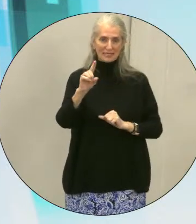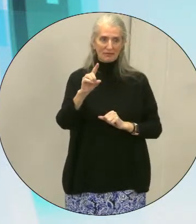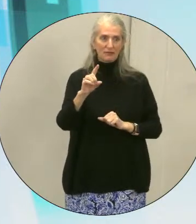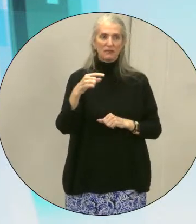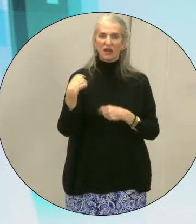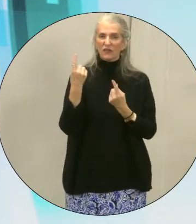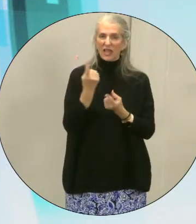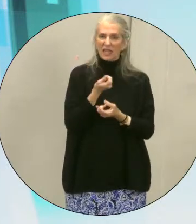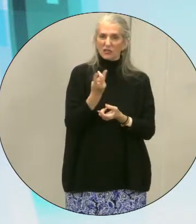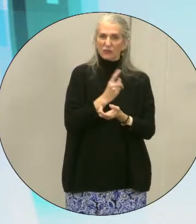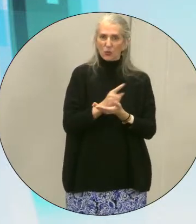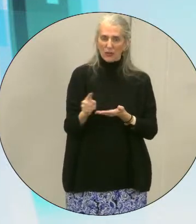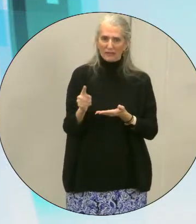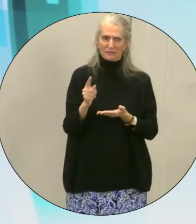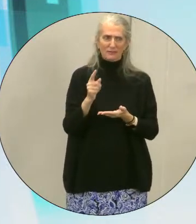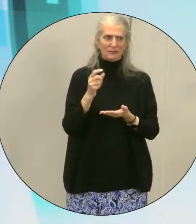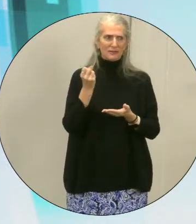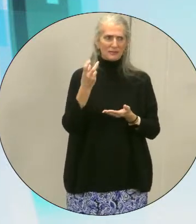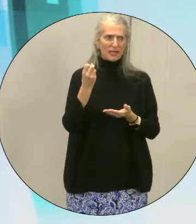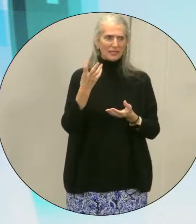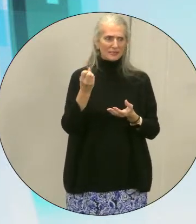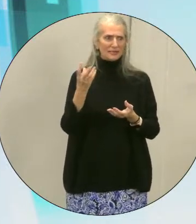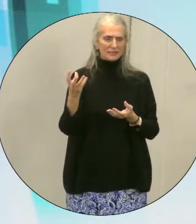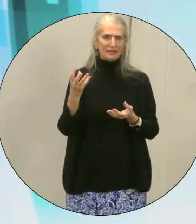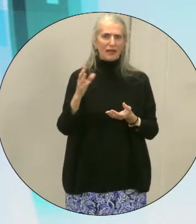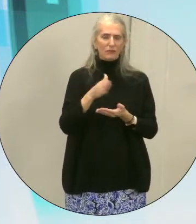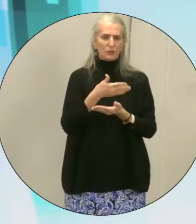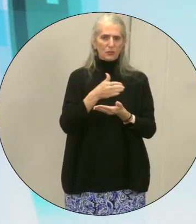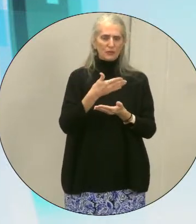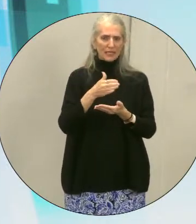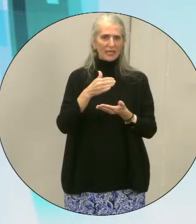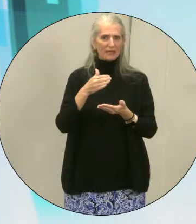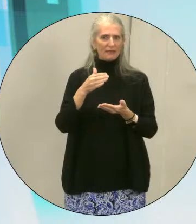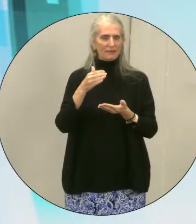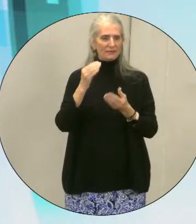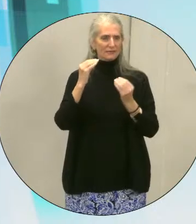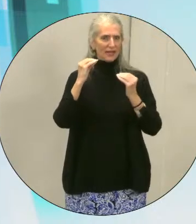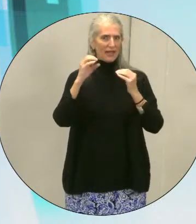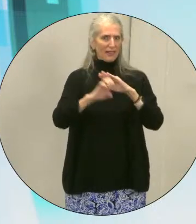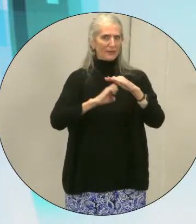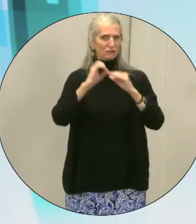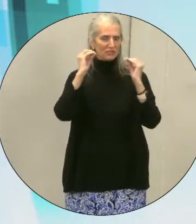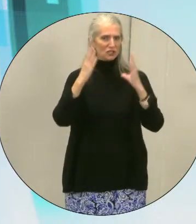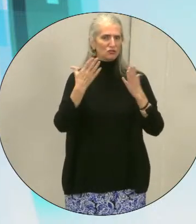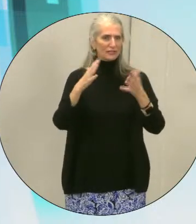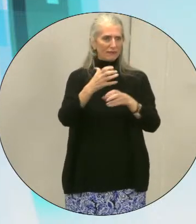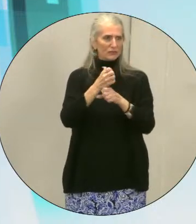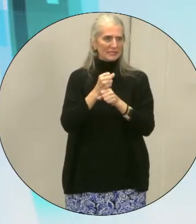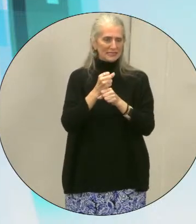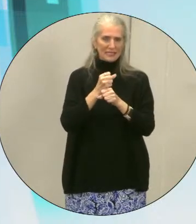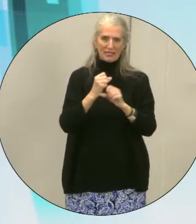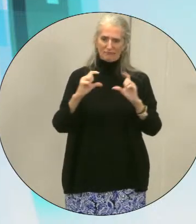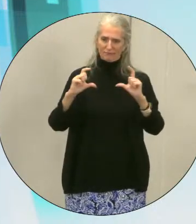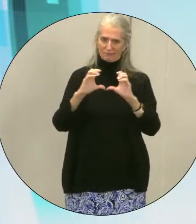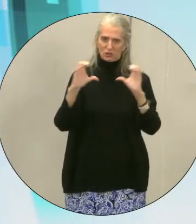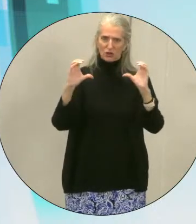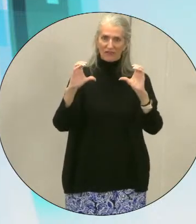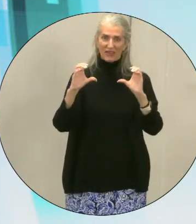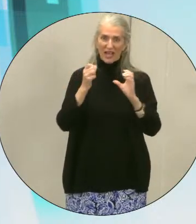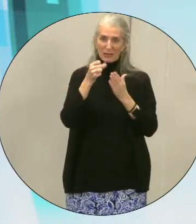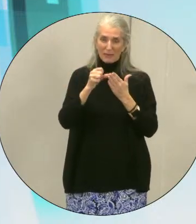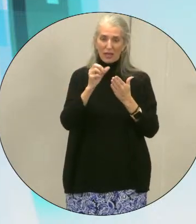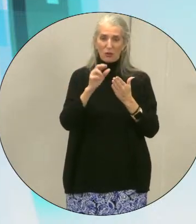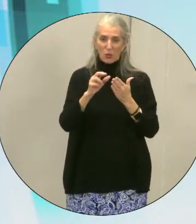last few weeks, dozens of elementary music educators have received layoff letters on school letterhead, even certified mail from